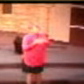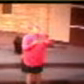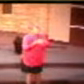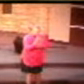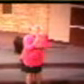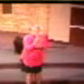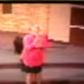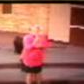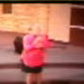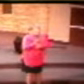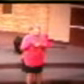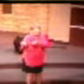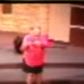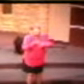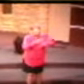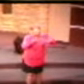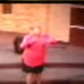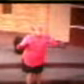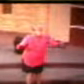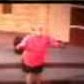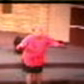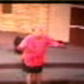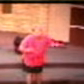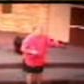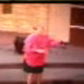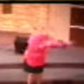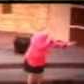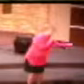We had met God there.